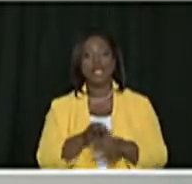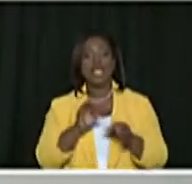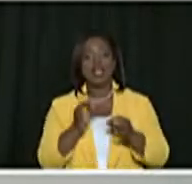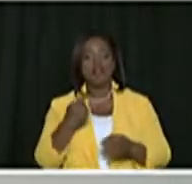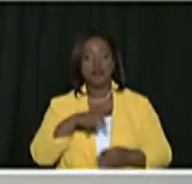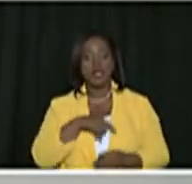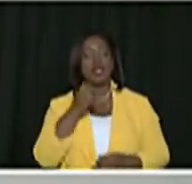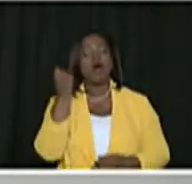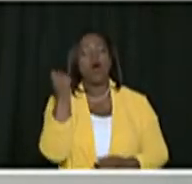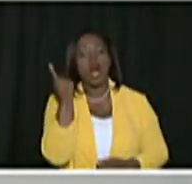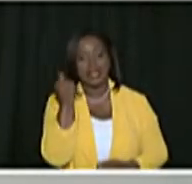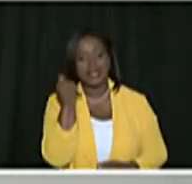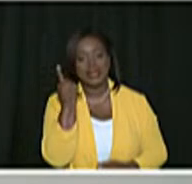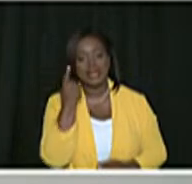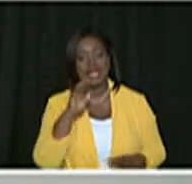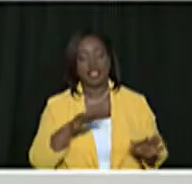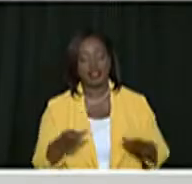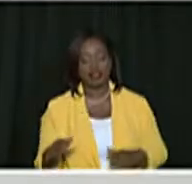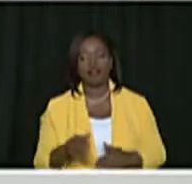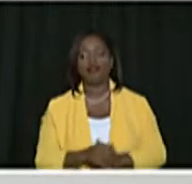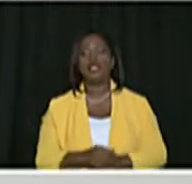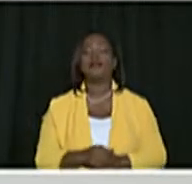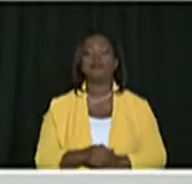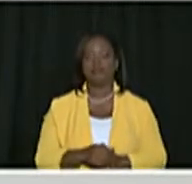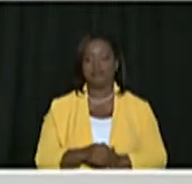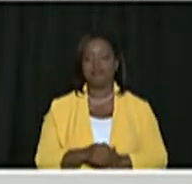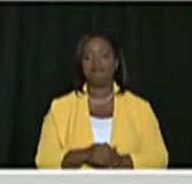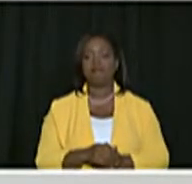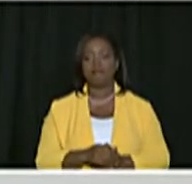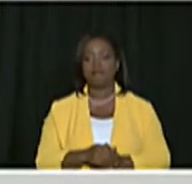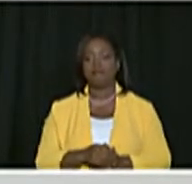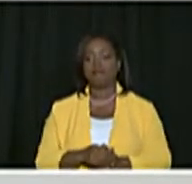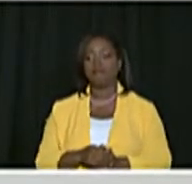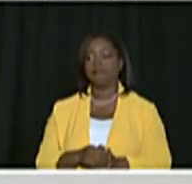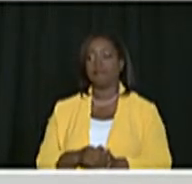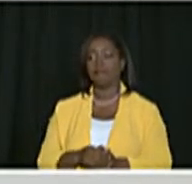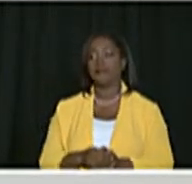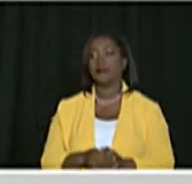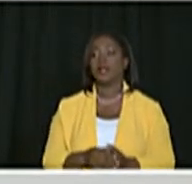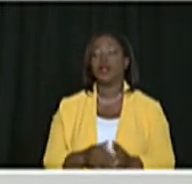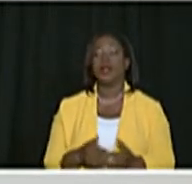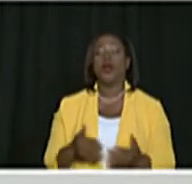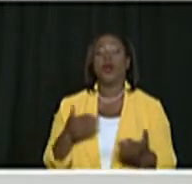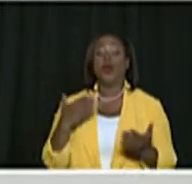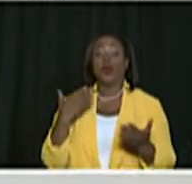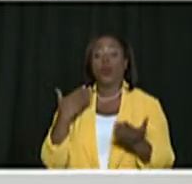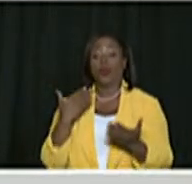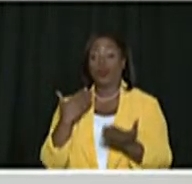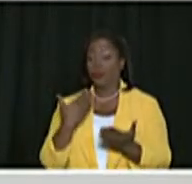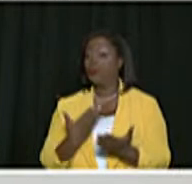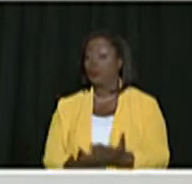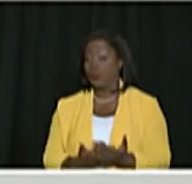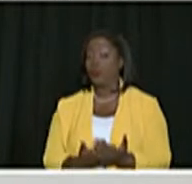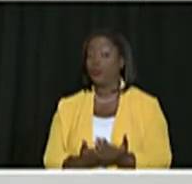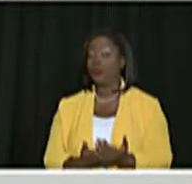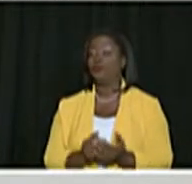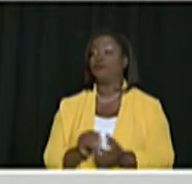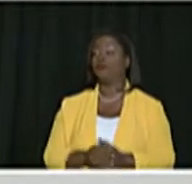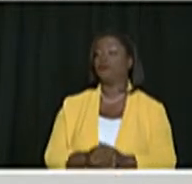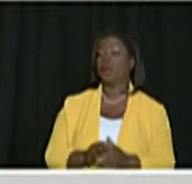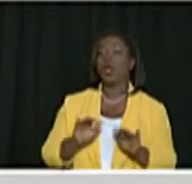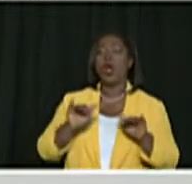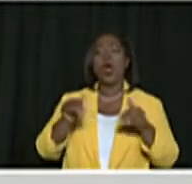that. And a good segue to you, Robert Williams. How does the